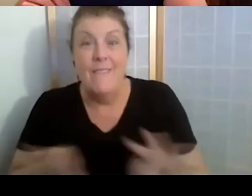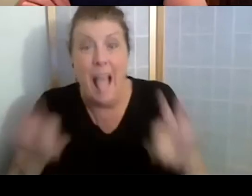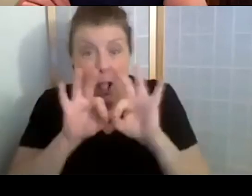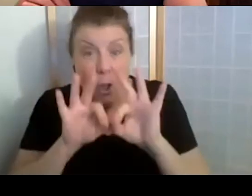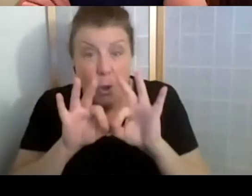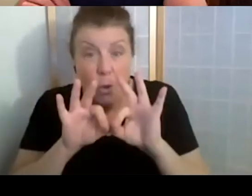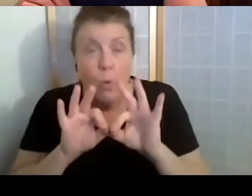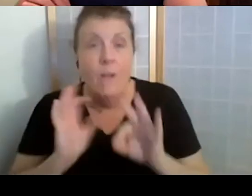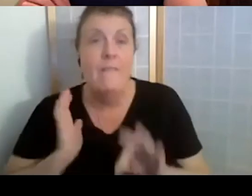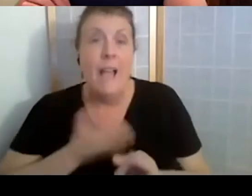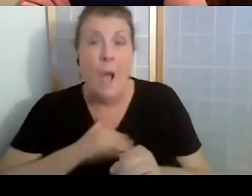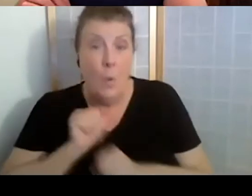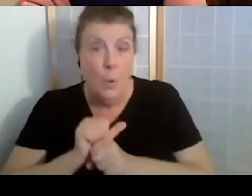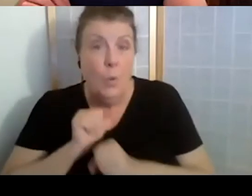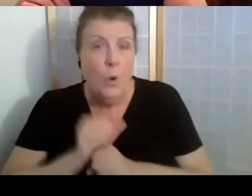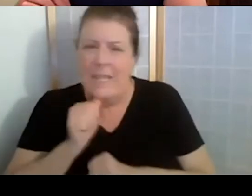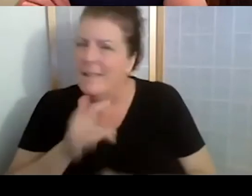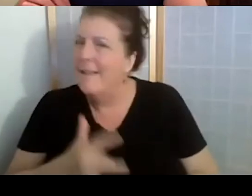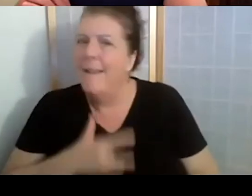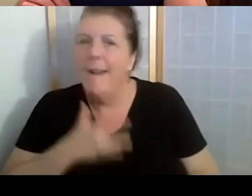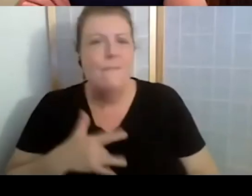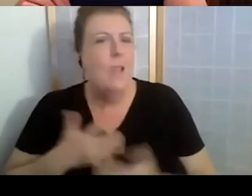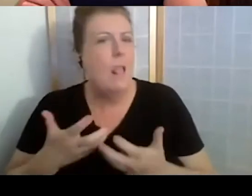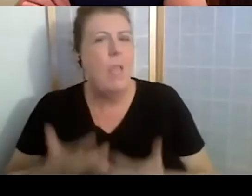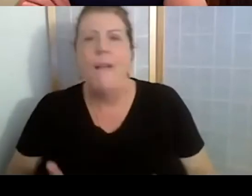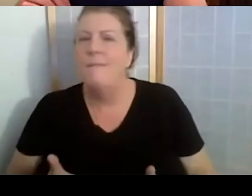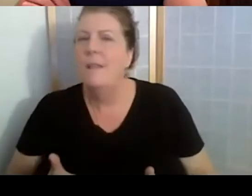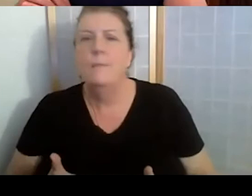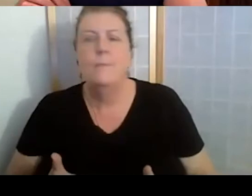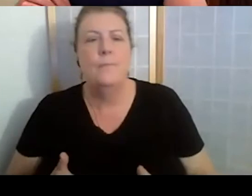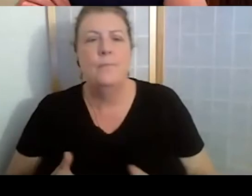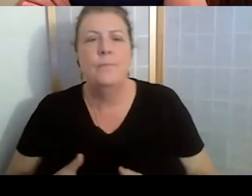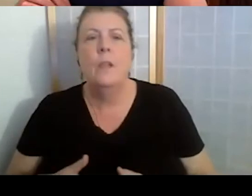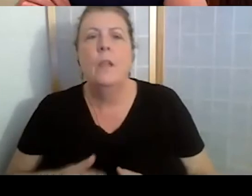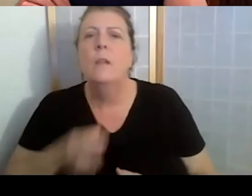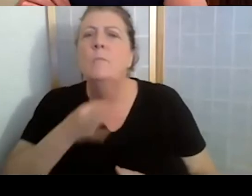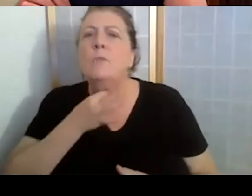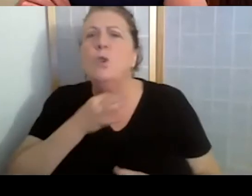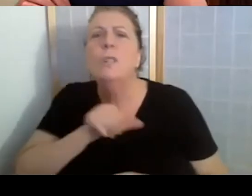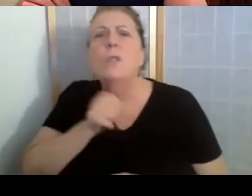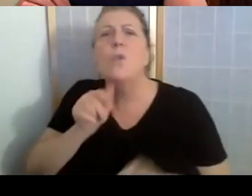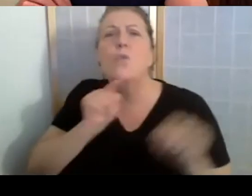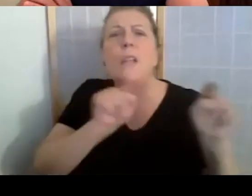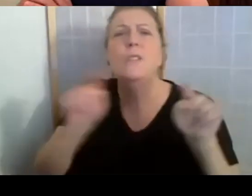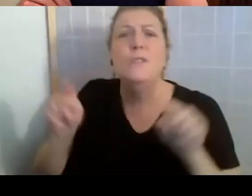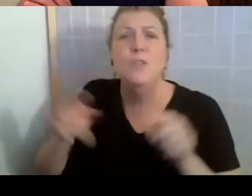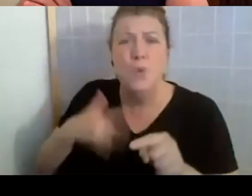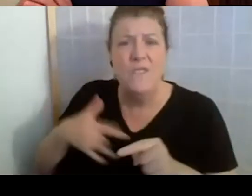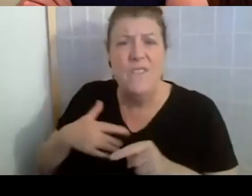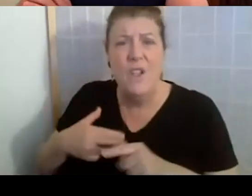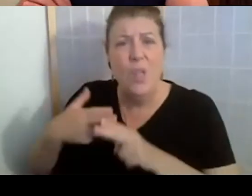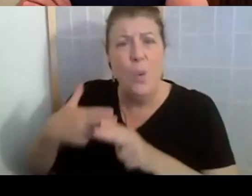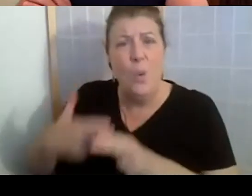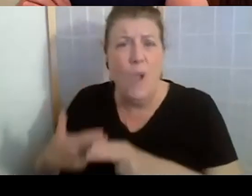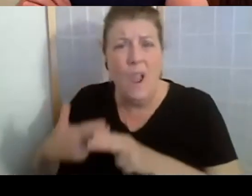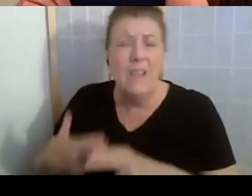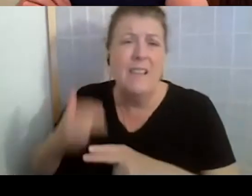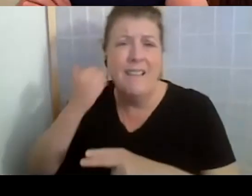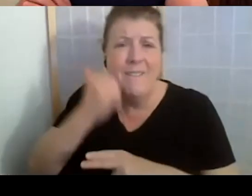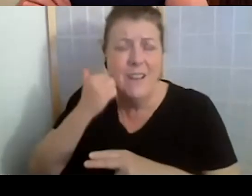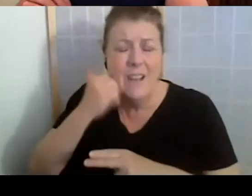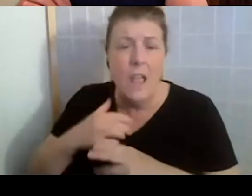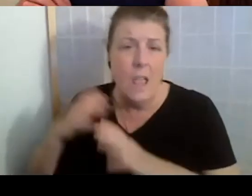Mm-hmm. How about the rest of you? Did you feel the weight of your storytelling in your everyday lives, or how did you carry it